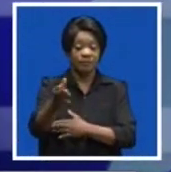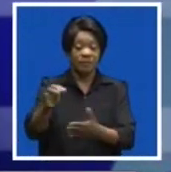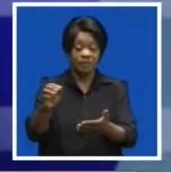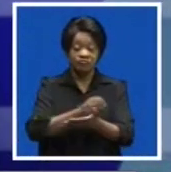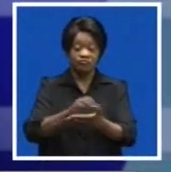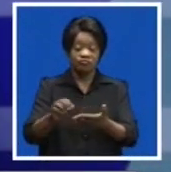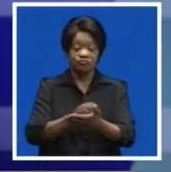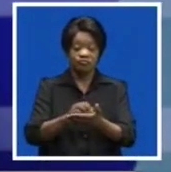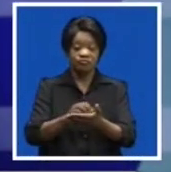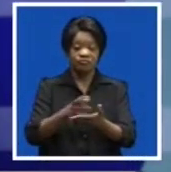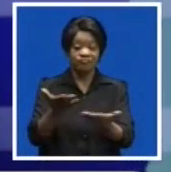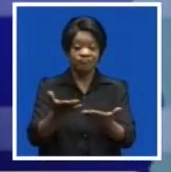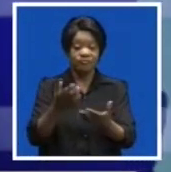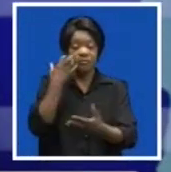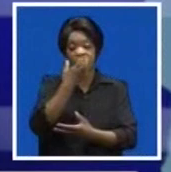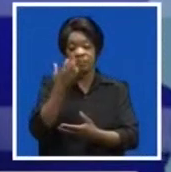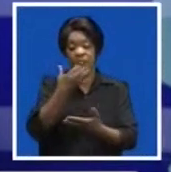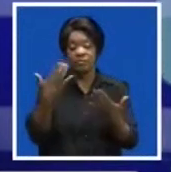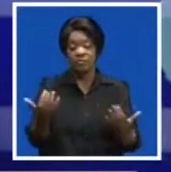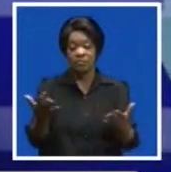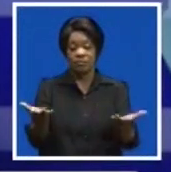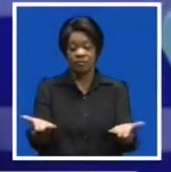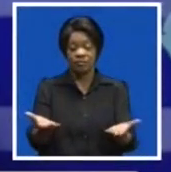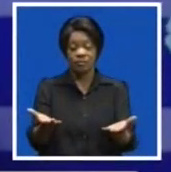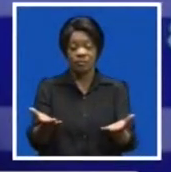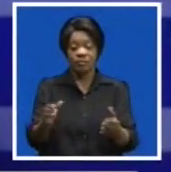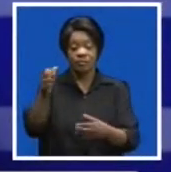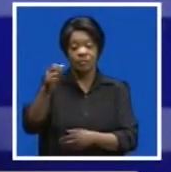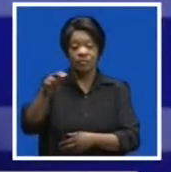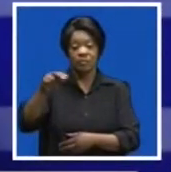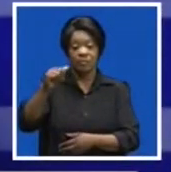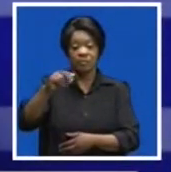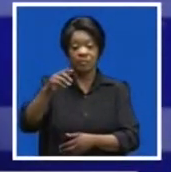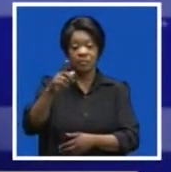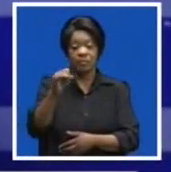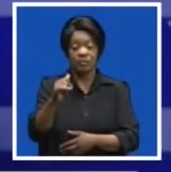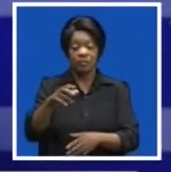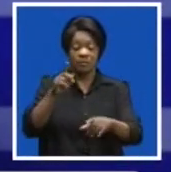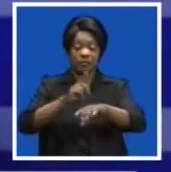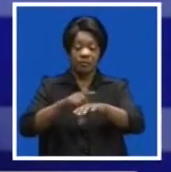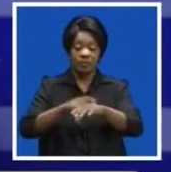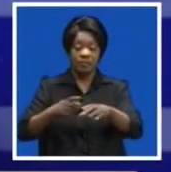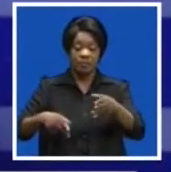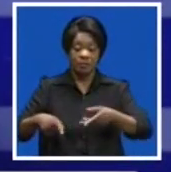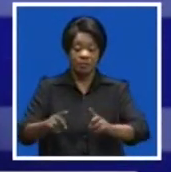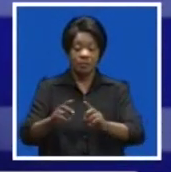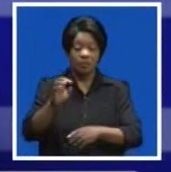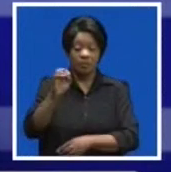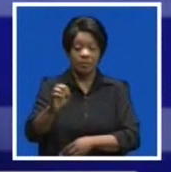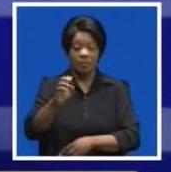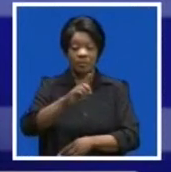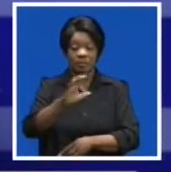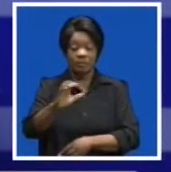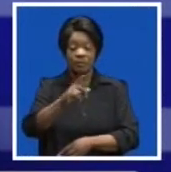Lusaka today by National Guidance and Religious Affairs Minister Godfrida Sumaili during the launch of the new evangelical church